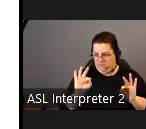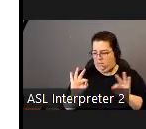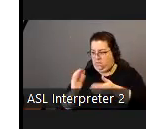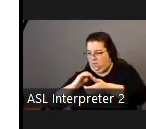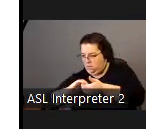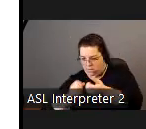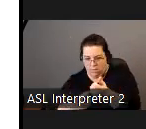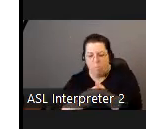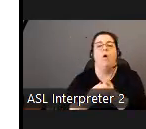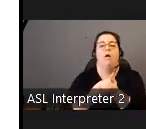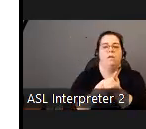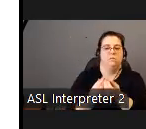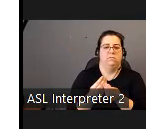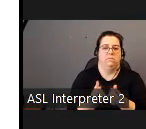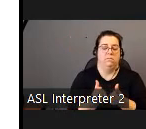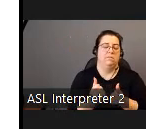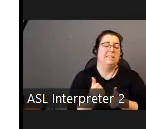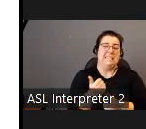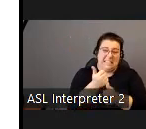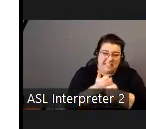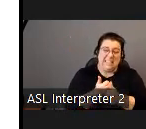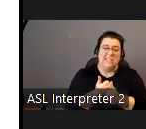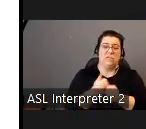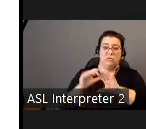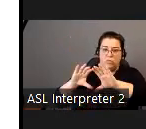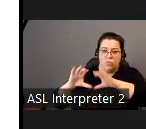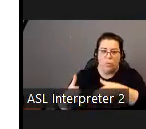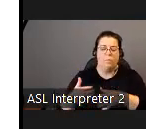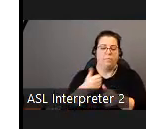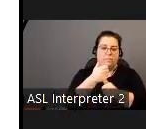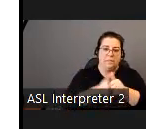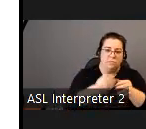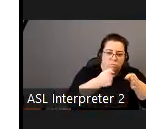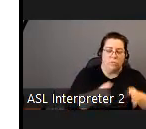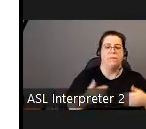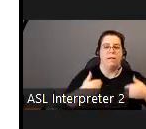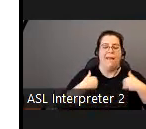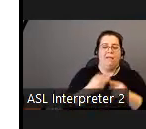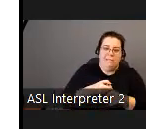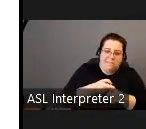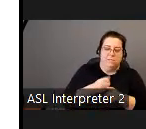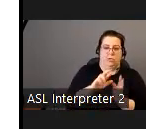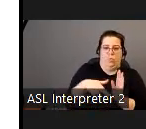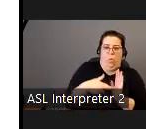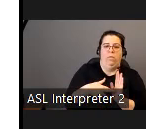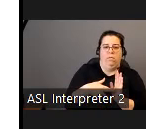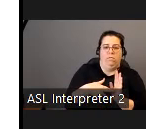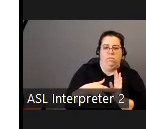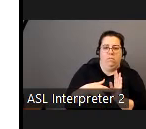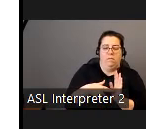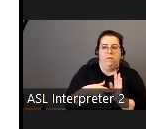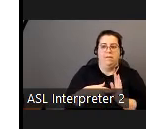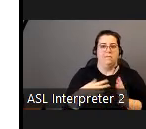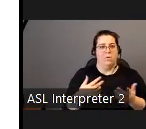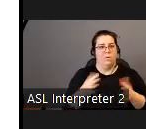what your specific role is, what you can contribute, how we can hold each other accountable for